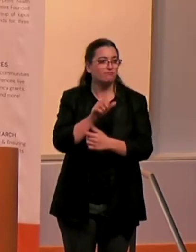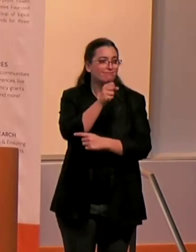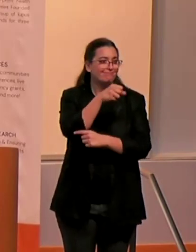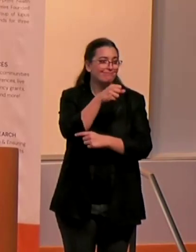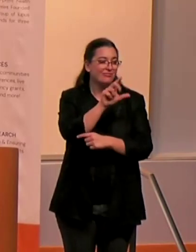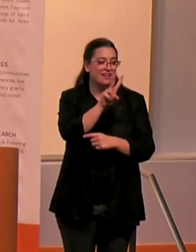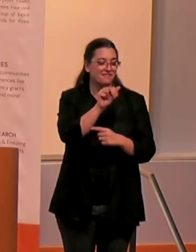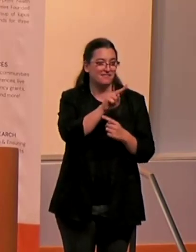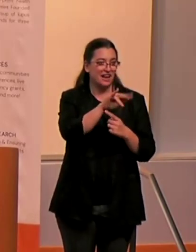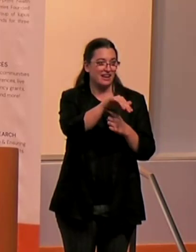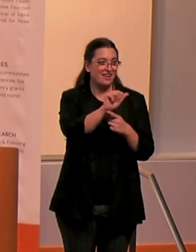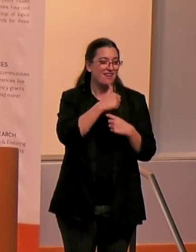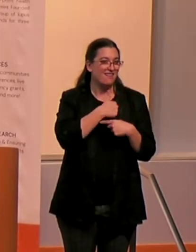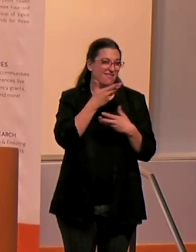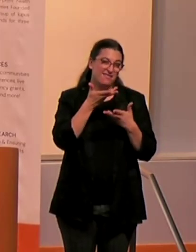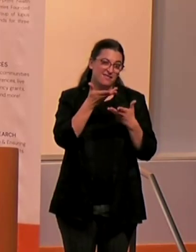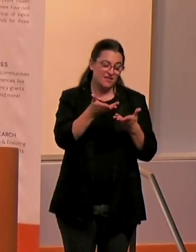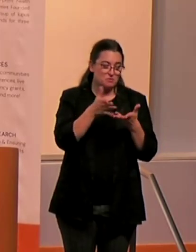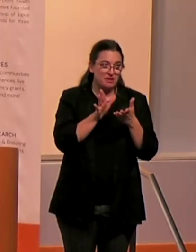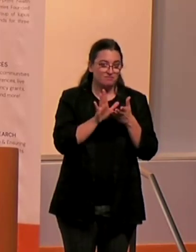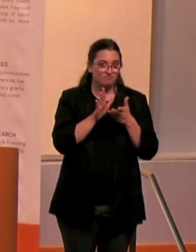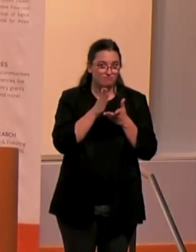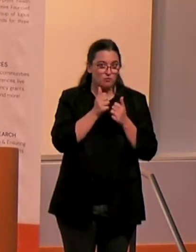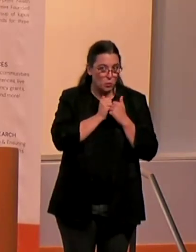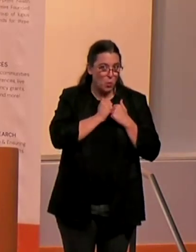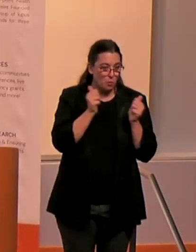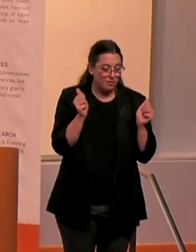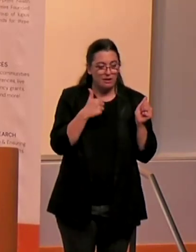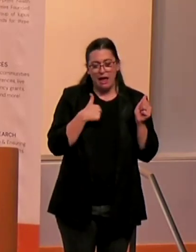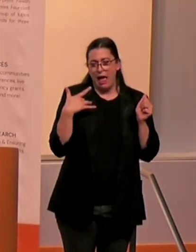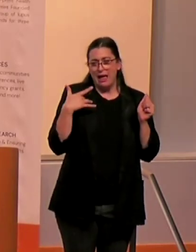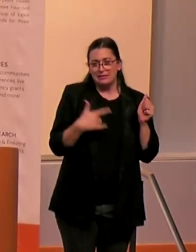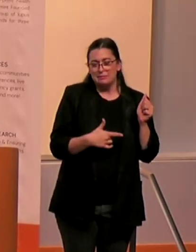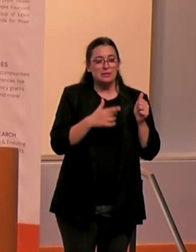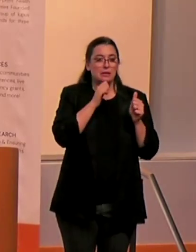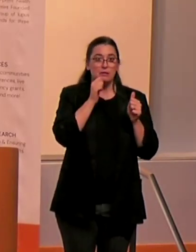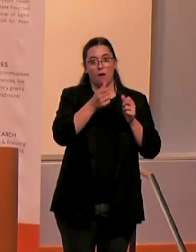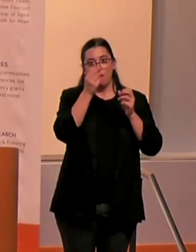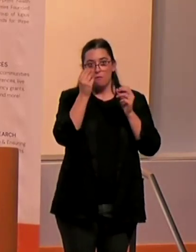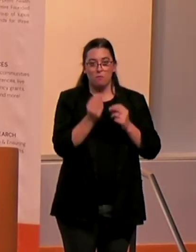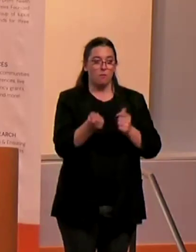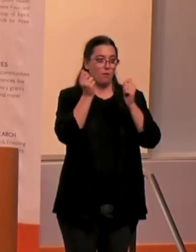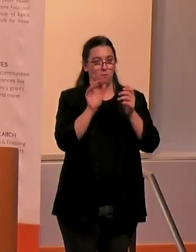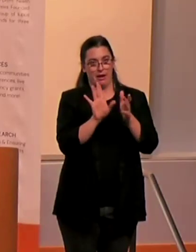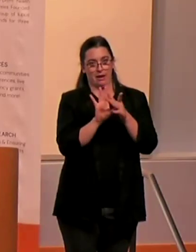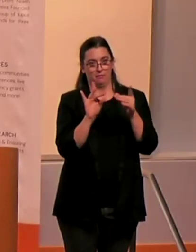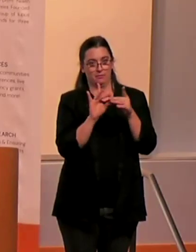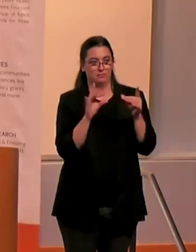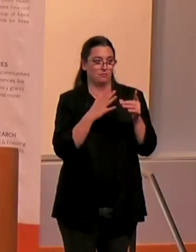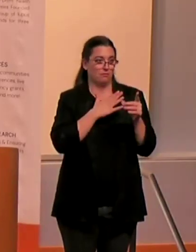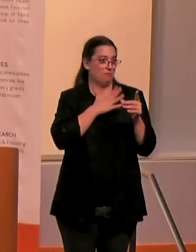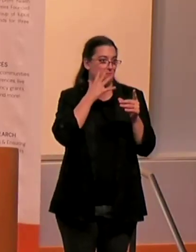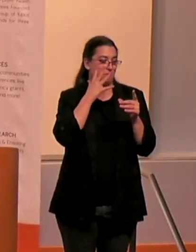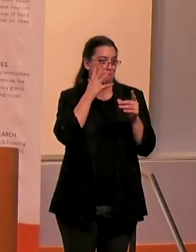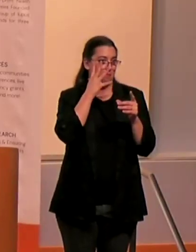with both of you ladies. Yeah, I don't usually say it right in the beginning, but I